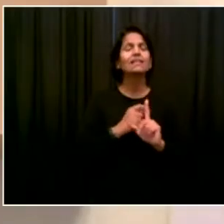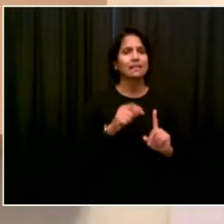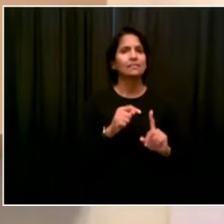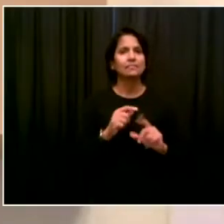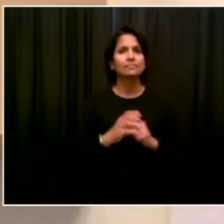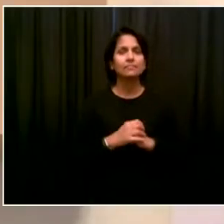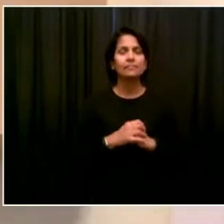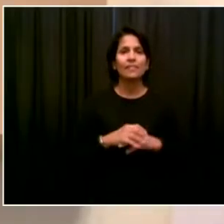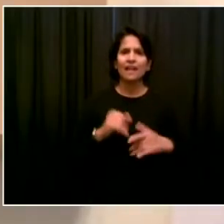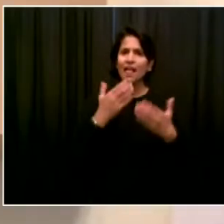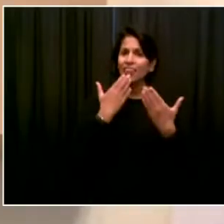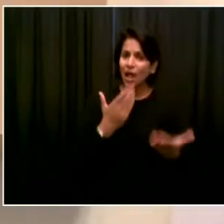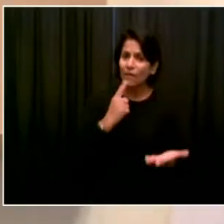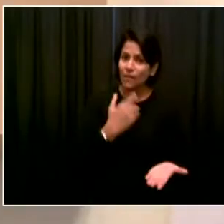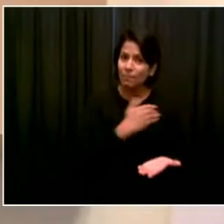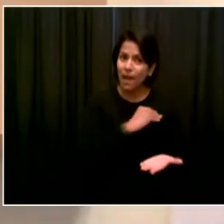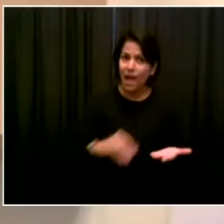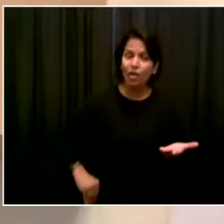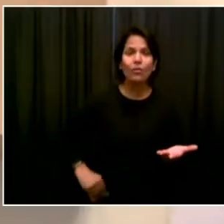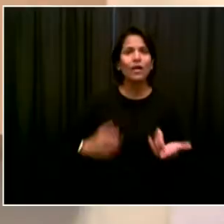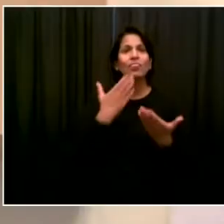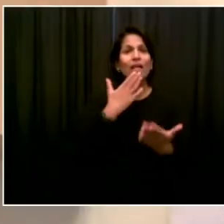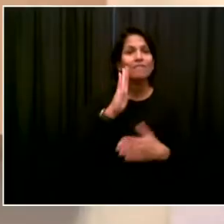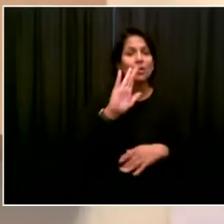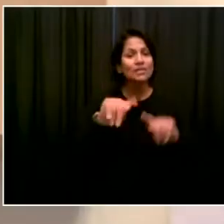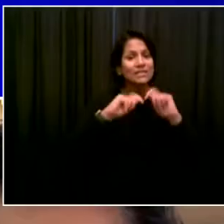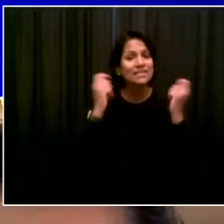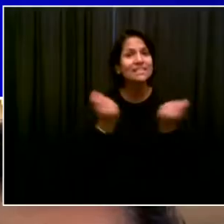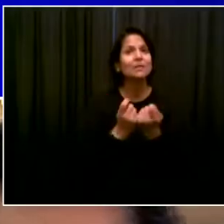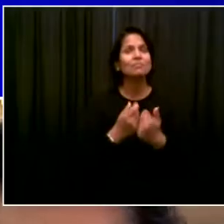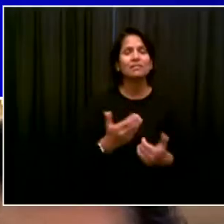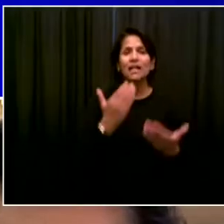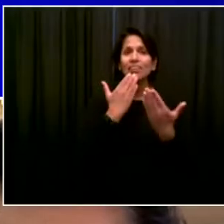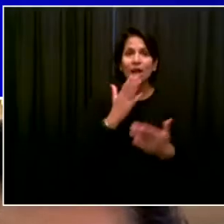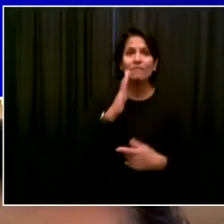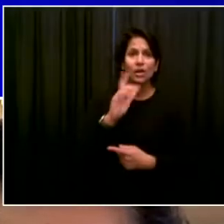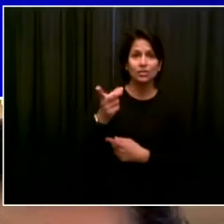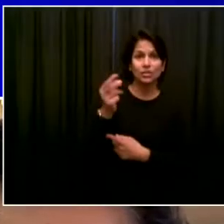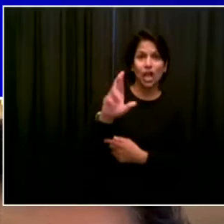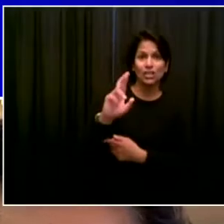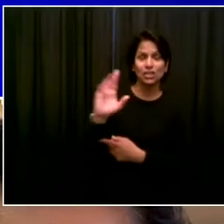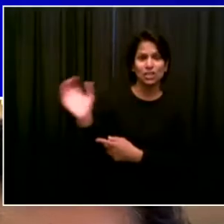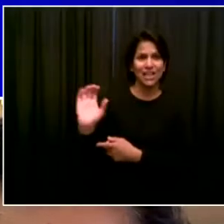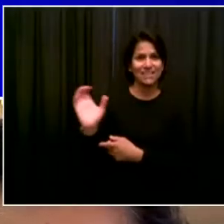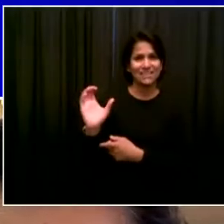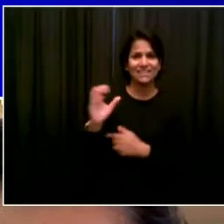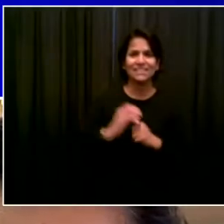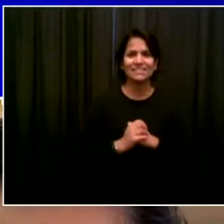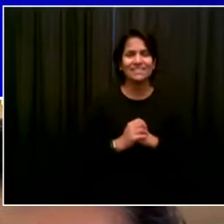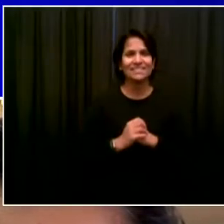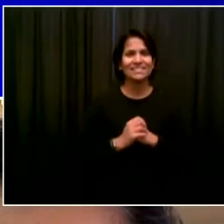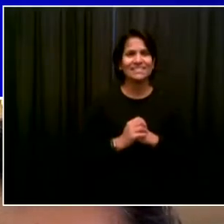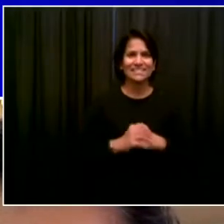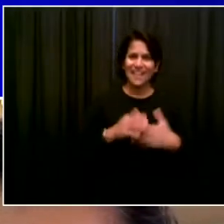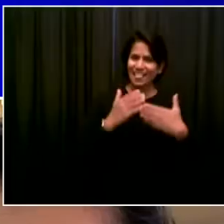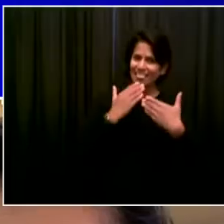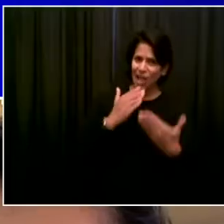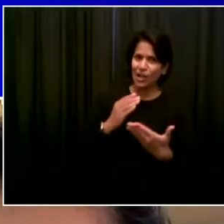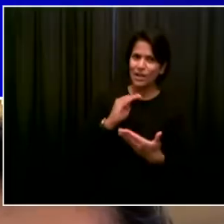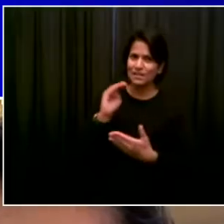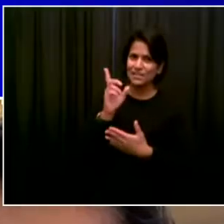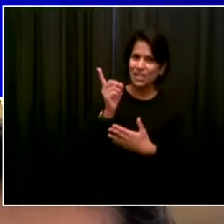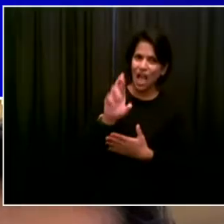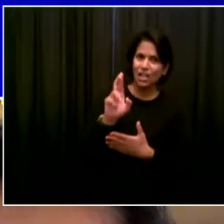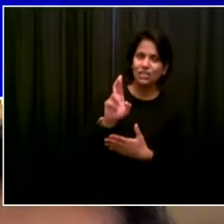to the people. Thank you, Mr. Mayor, and thank you, Dr. Chokshi. Thank you so much, Doctor. I appreciate really the passion and the sharp